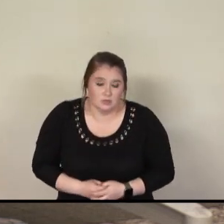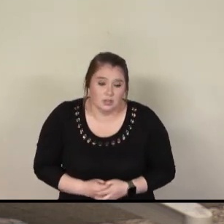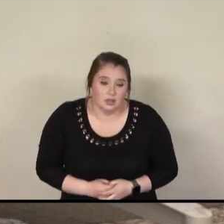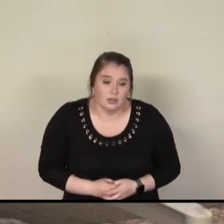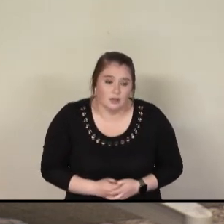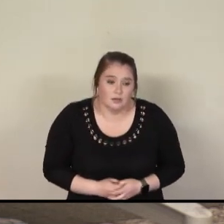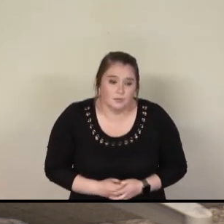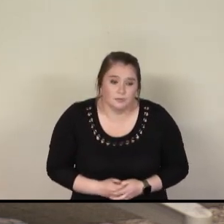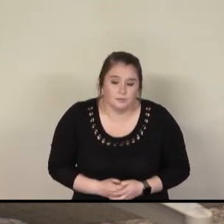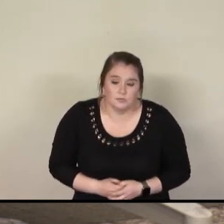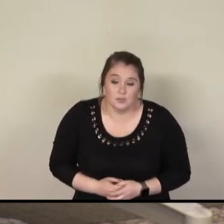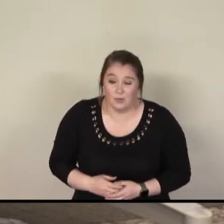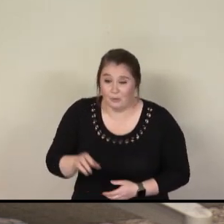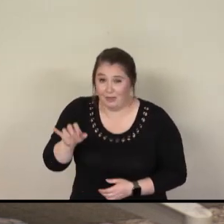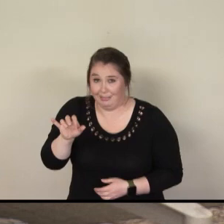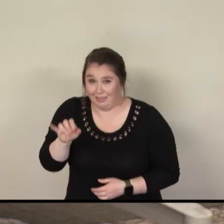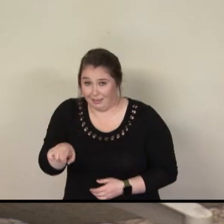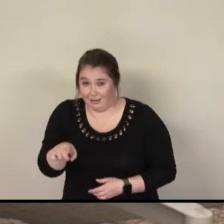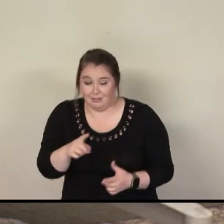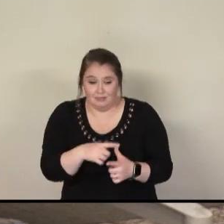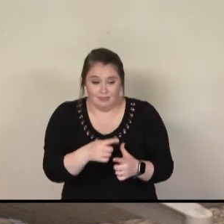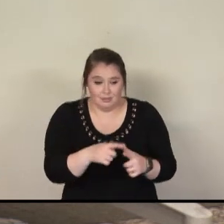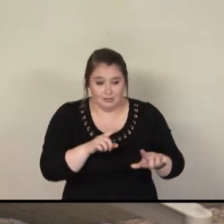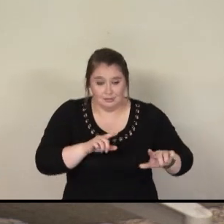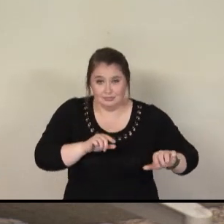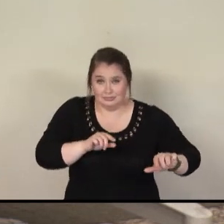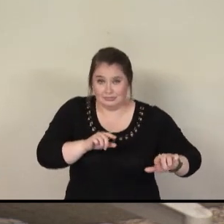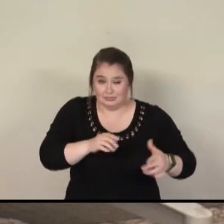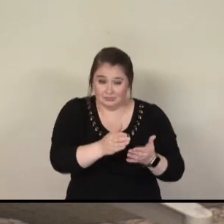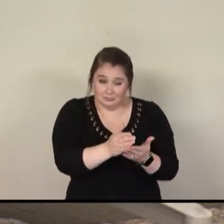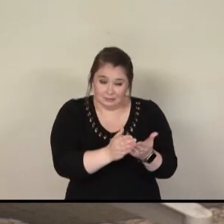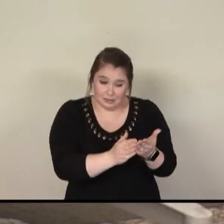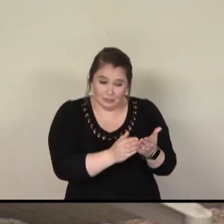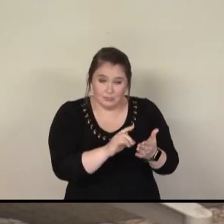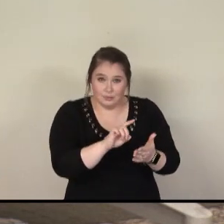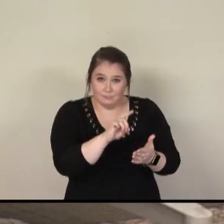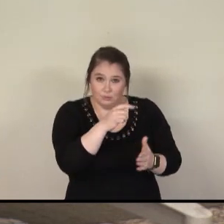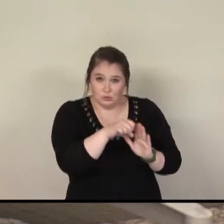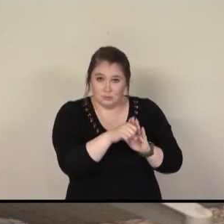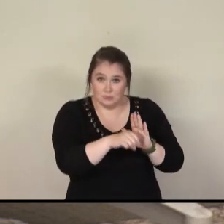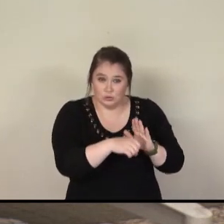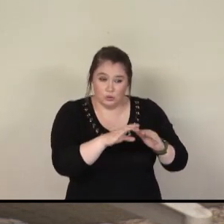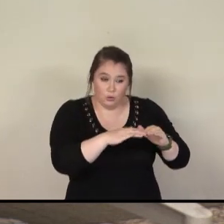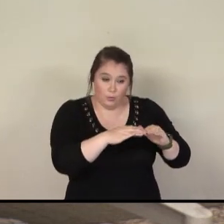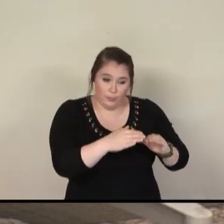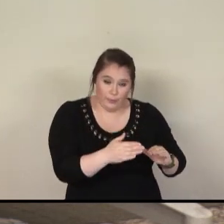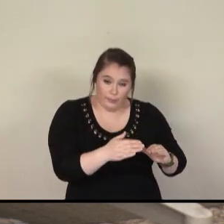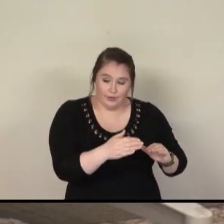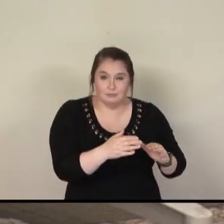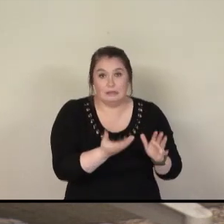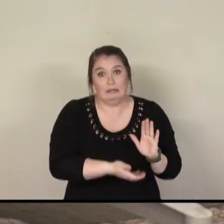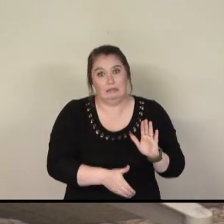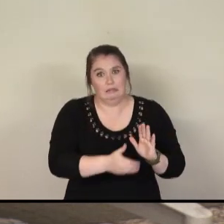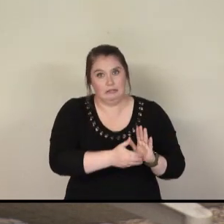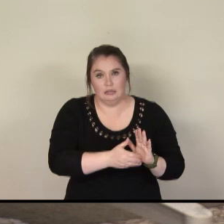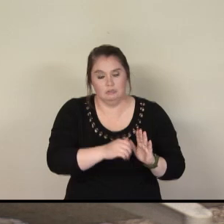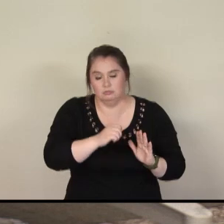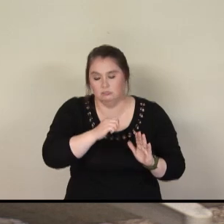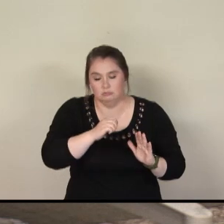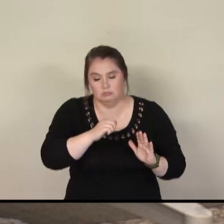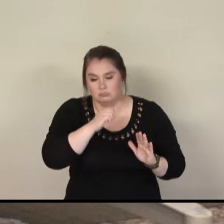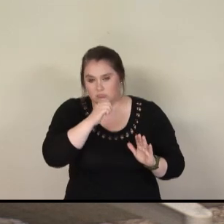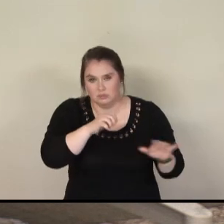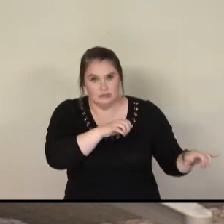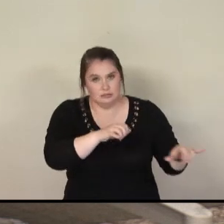So with that, and then our attendance was down some the first semester. Again, not quite as low as it was